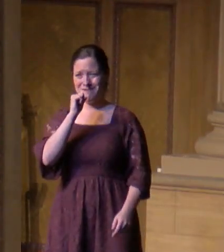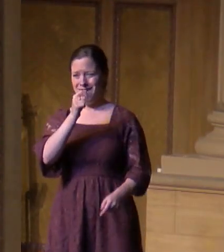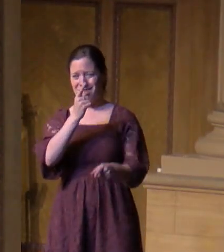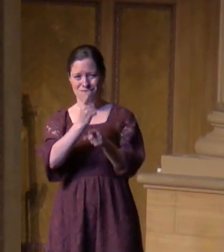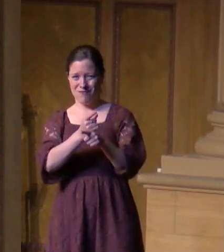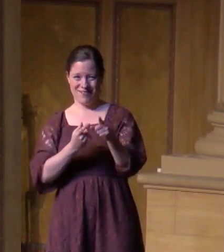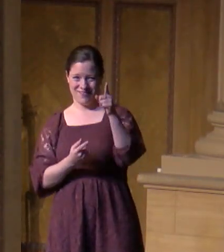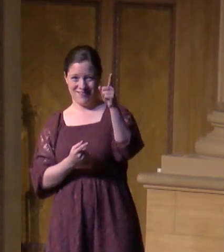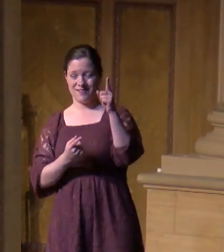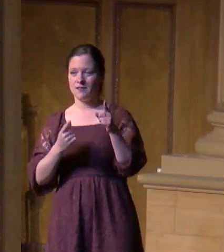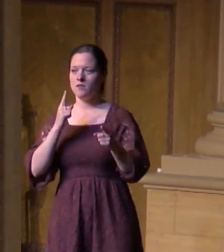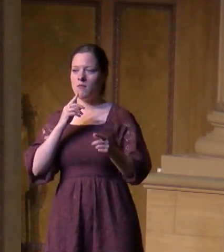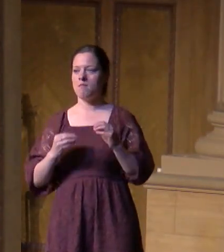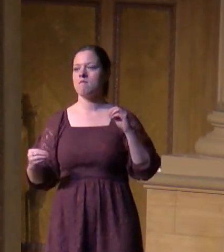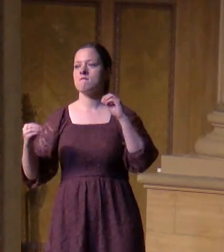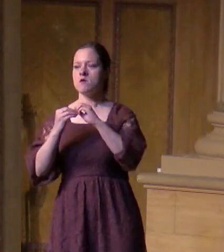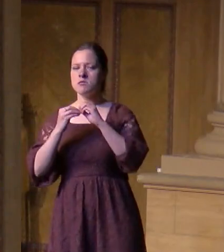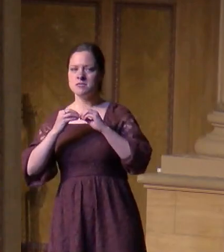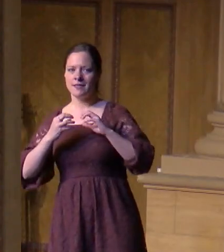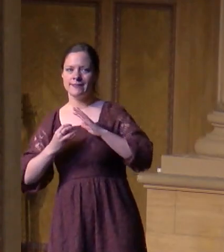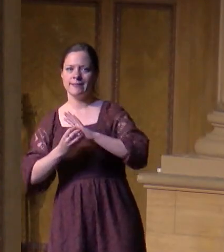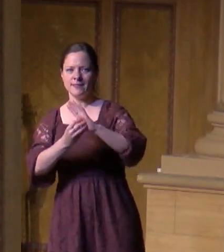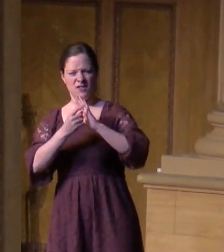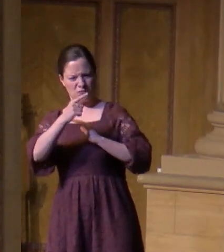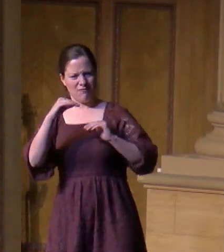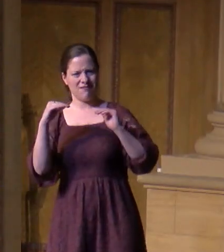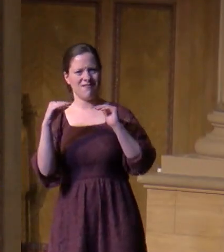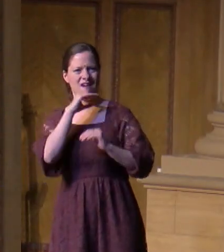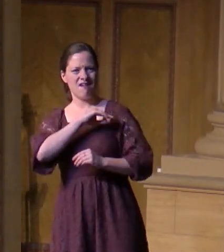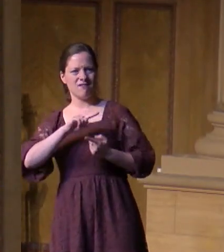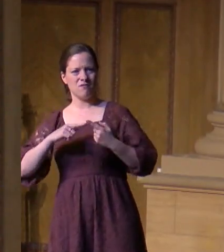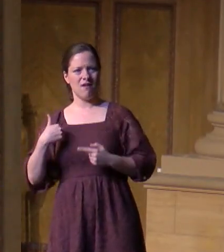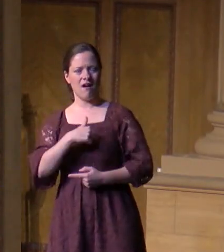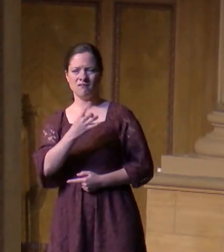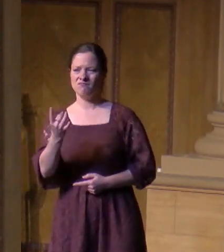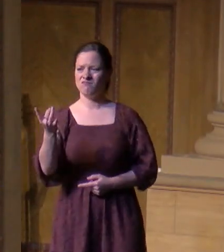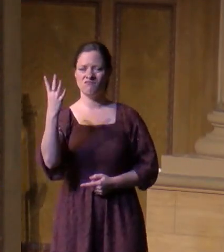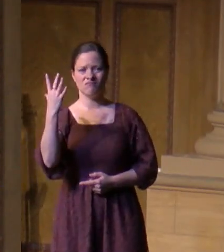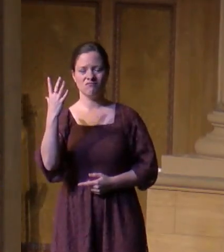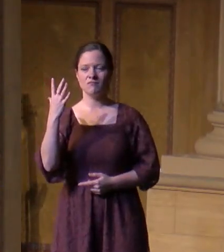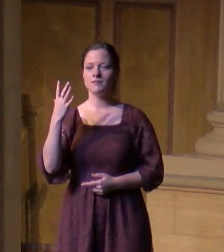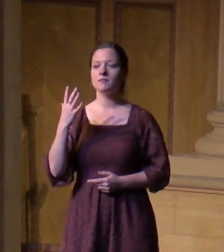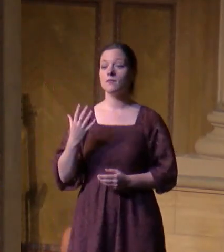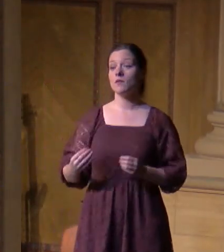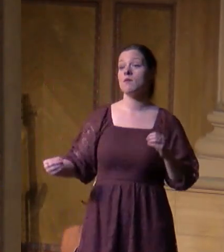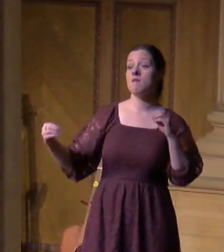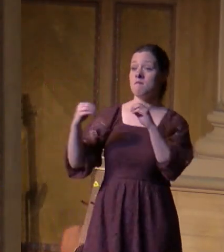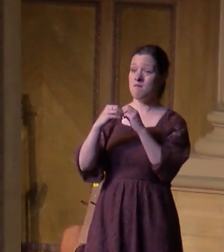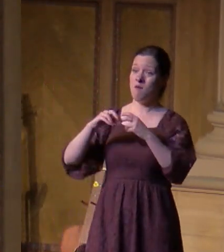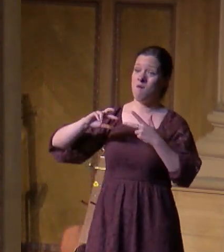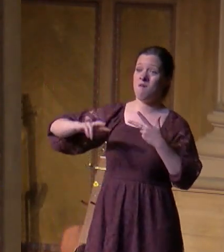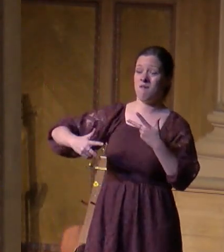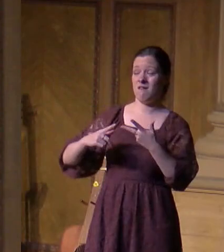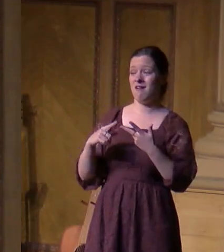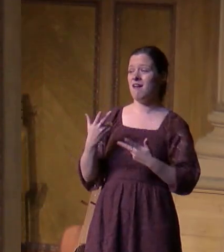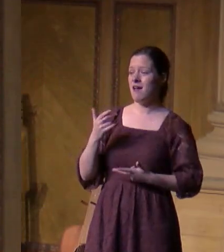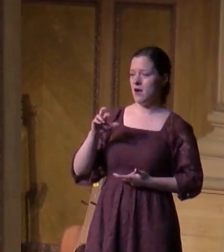and so they resented him even more for lying to them. And then on top of that he would rule with manipulation.